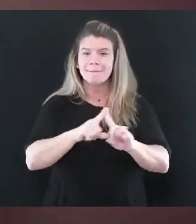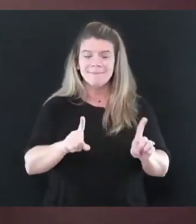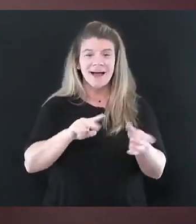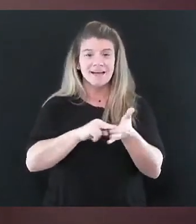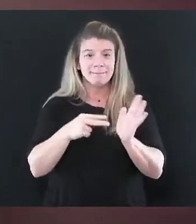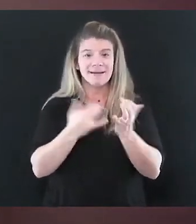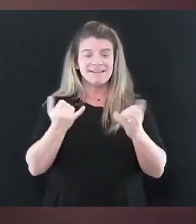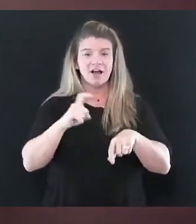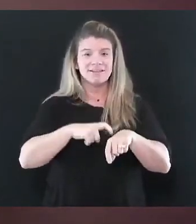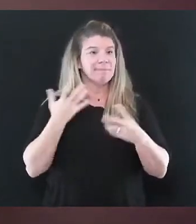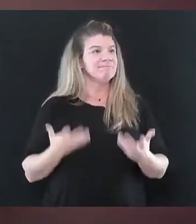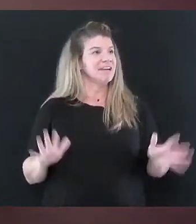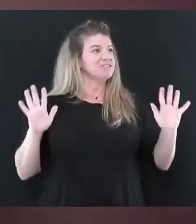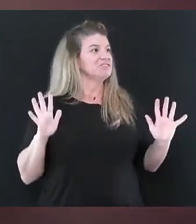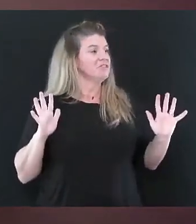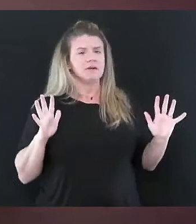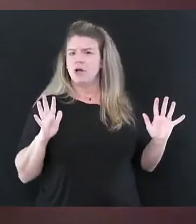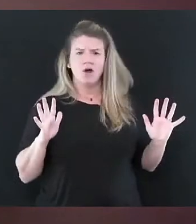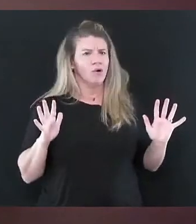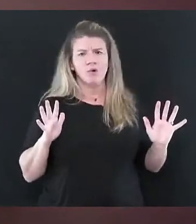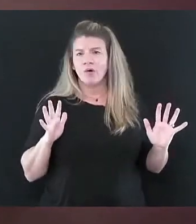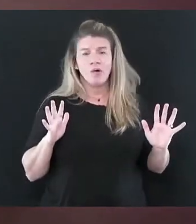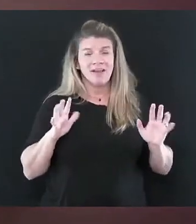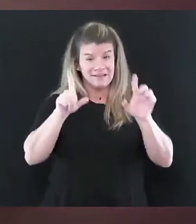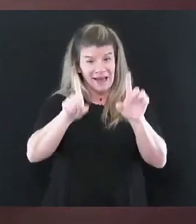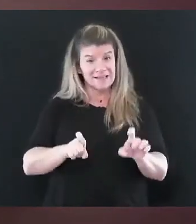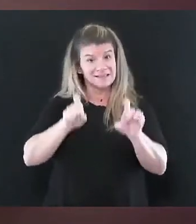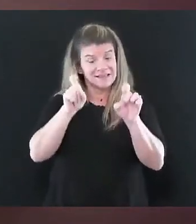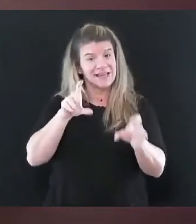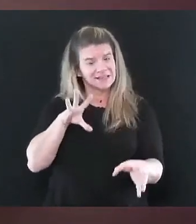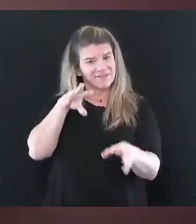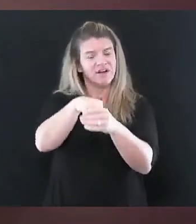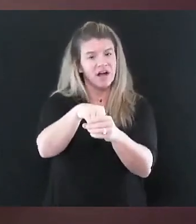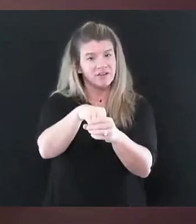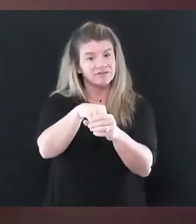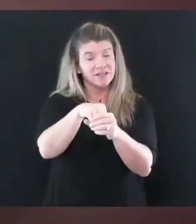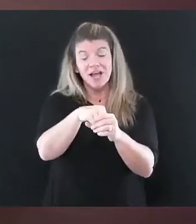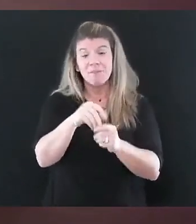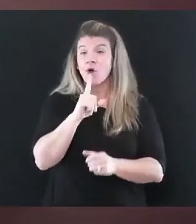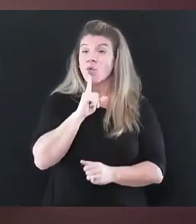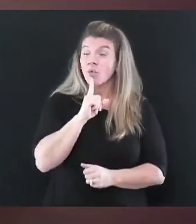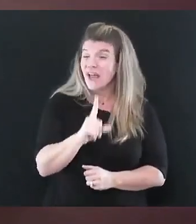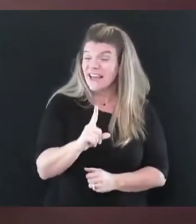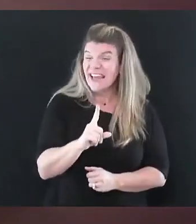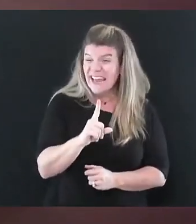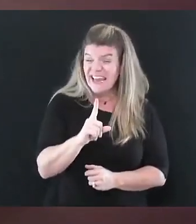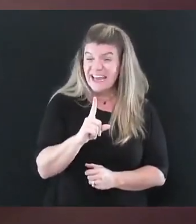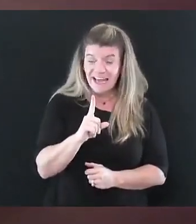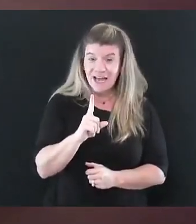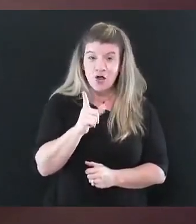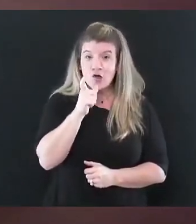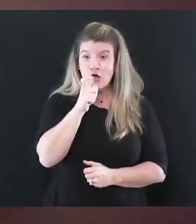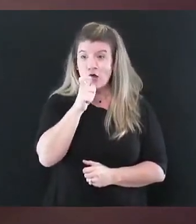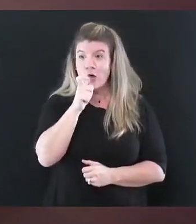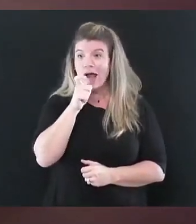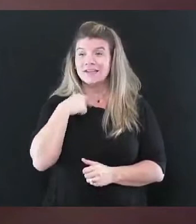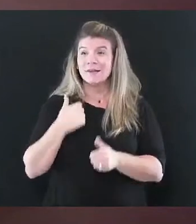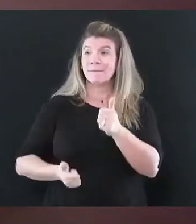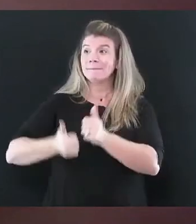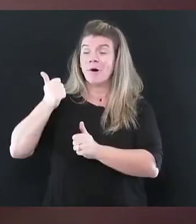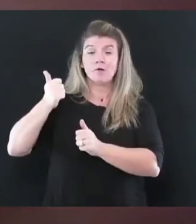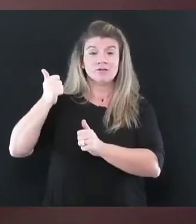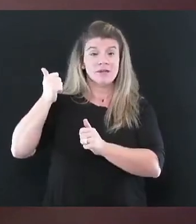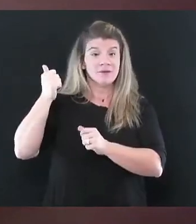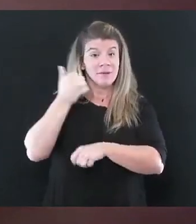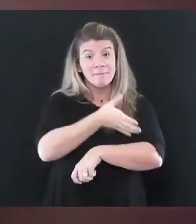down. And testing is part of the strategy, but it is really up to everybody in West Virginia, teachers and staff